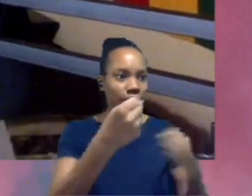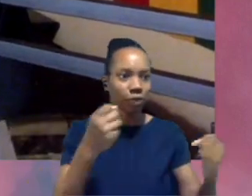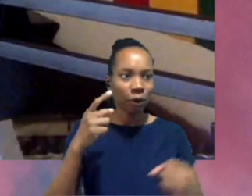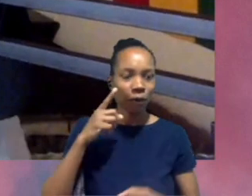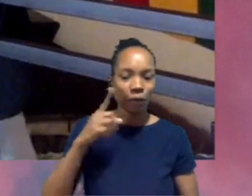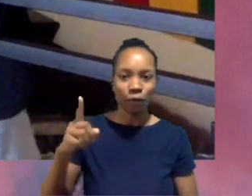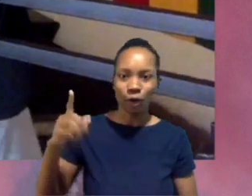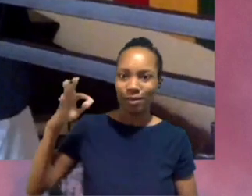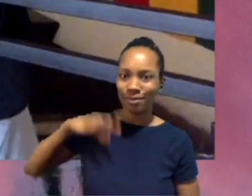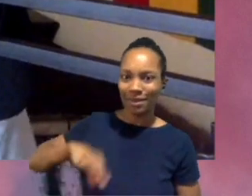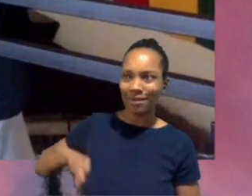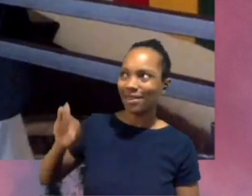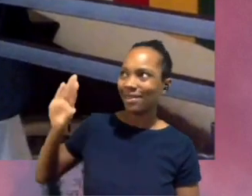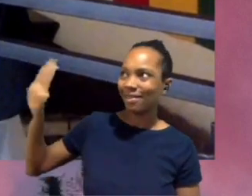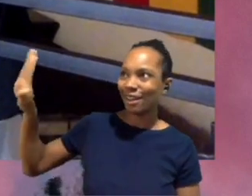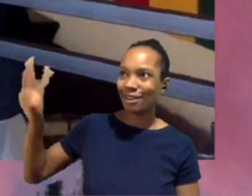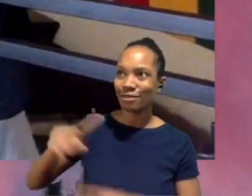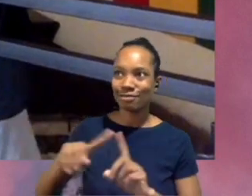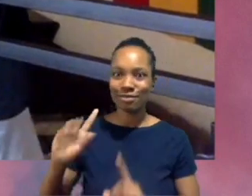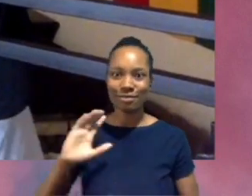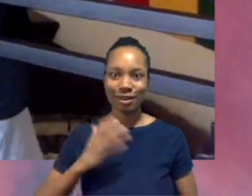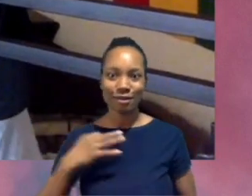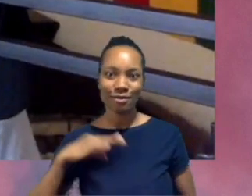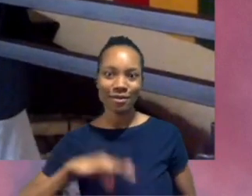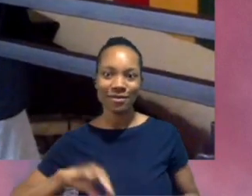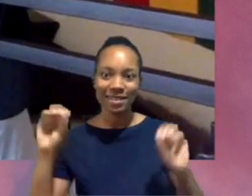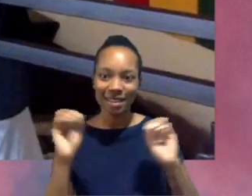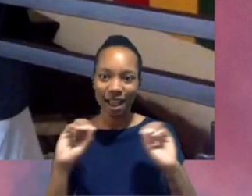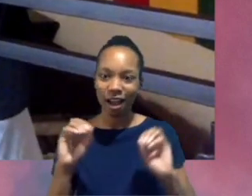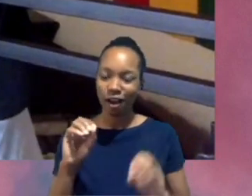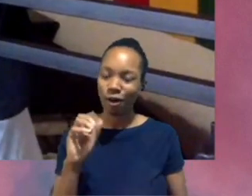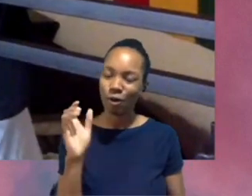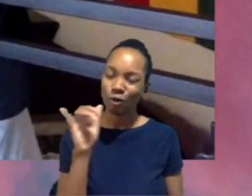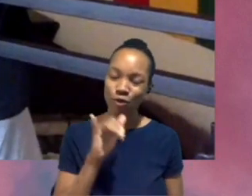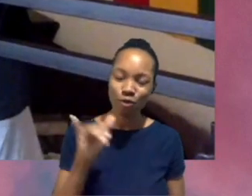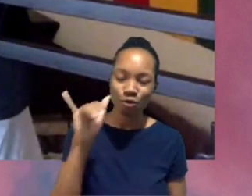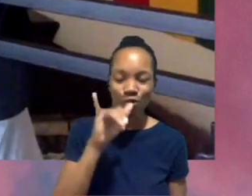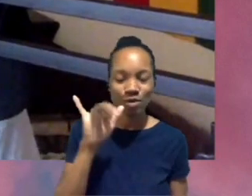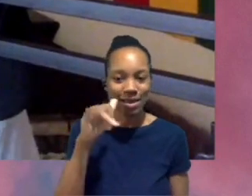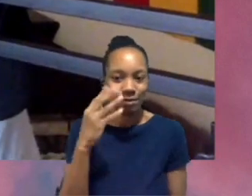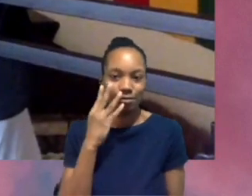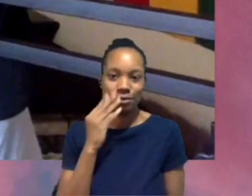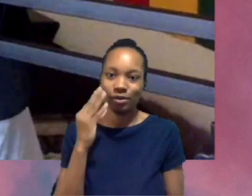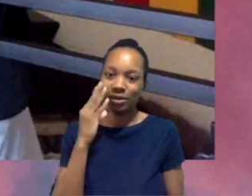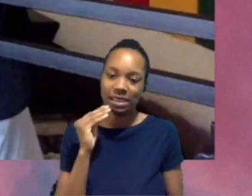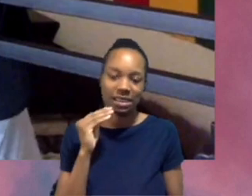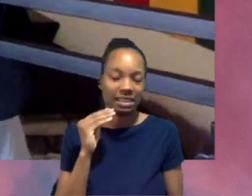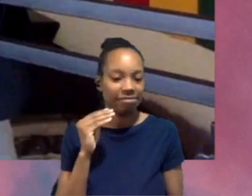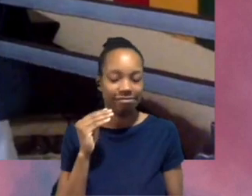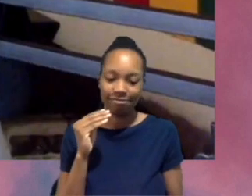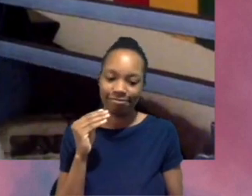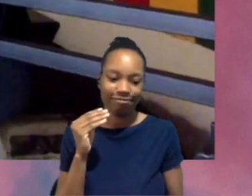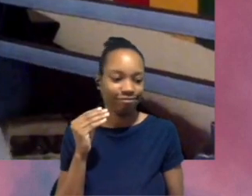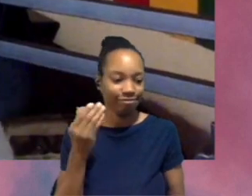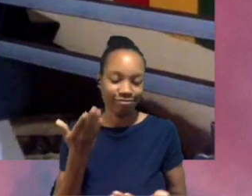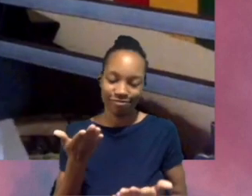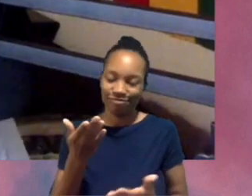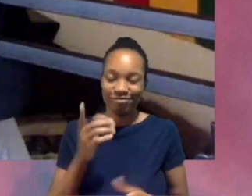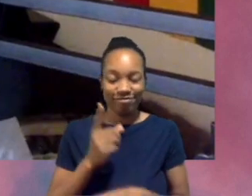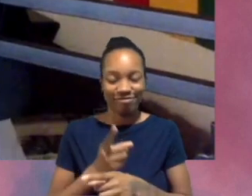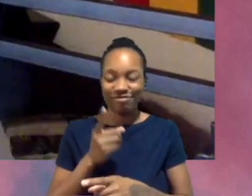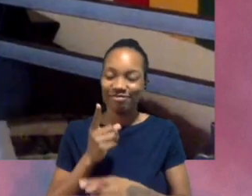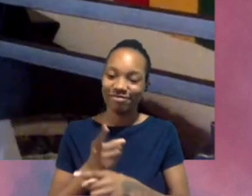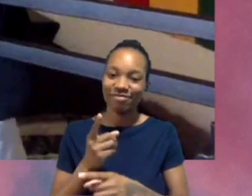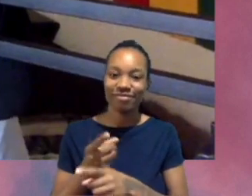that experience. Goodness gracious. But shouts out to continuing to put up our